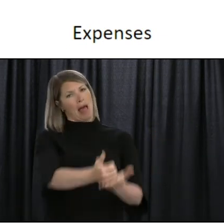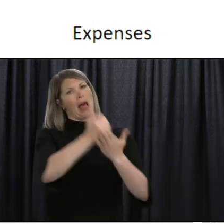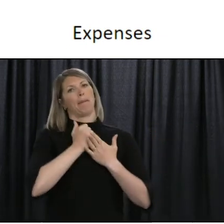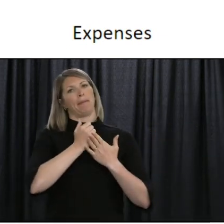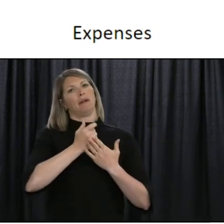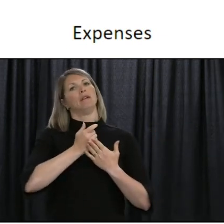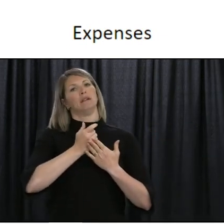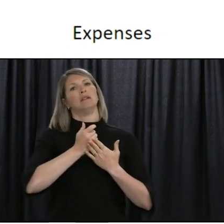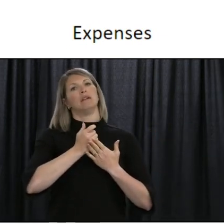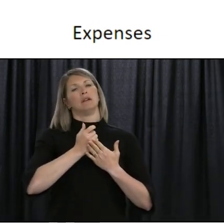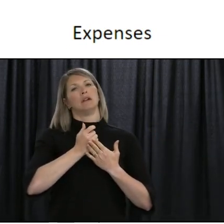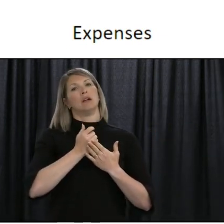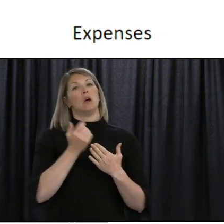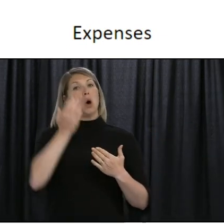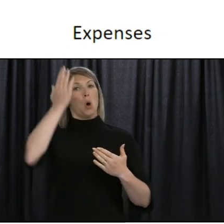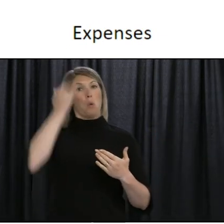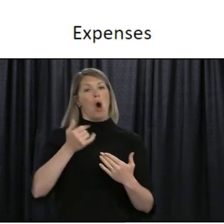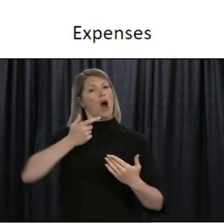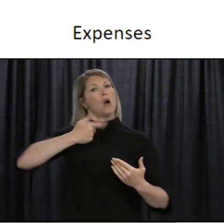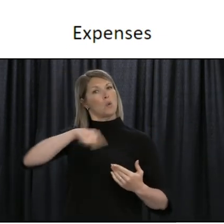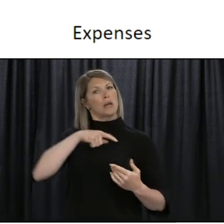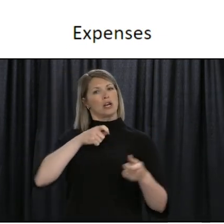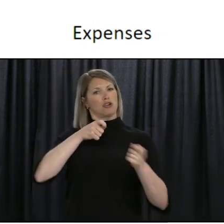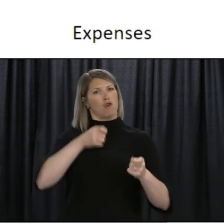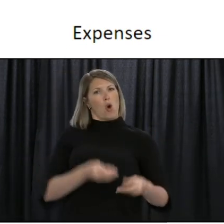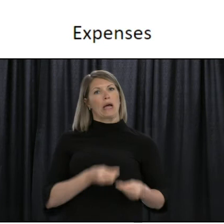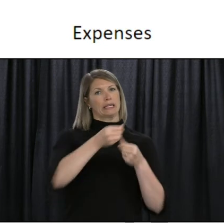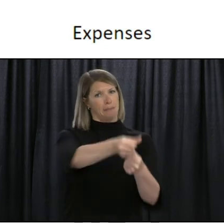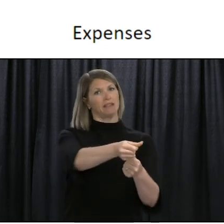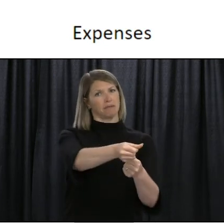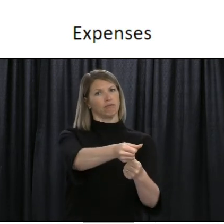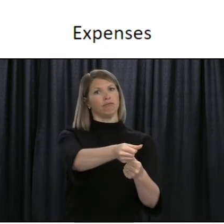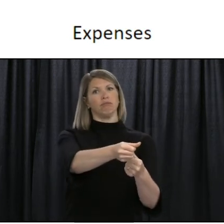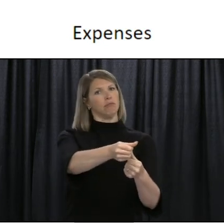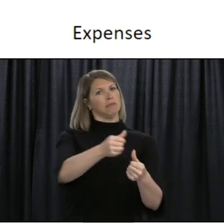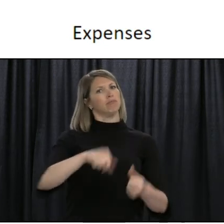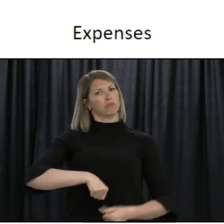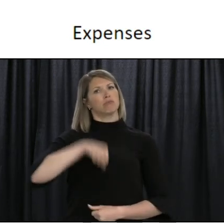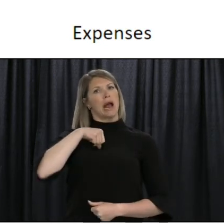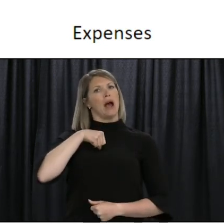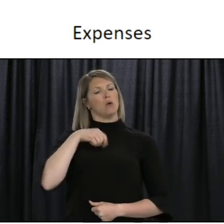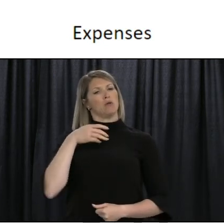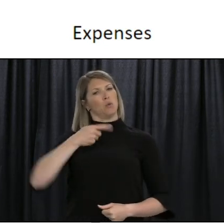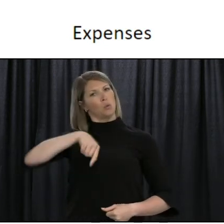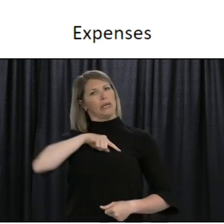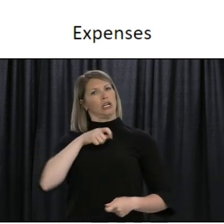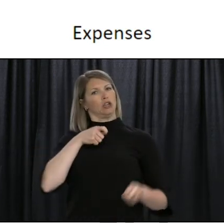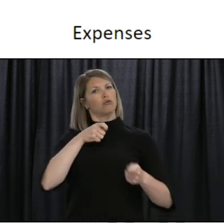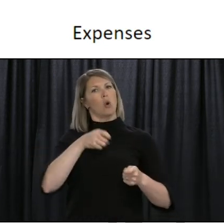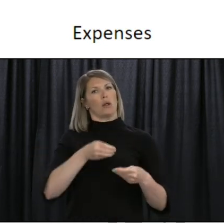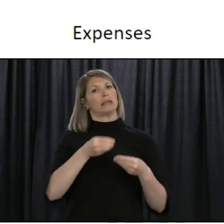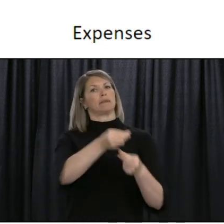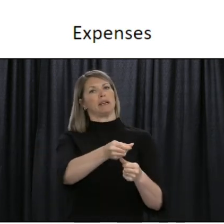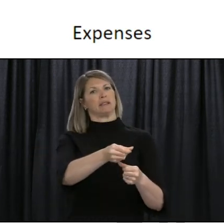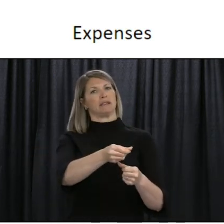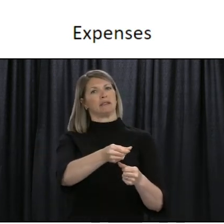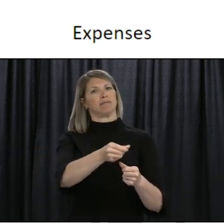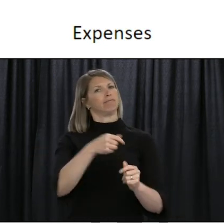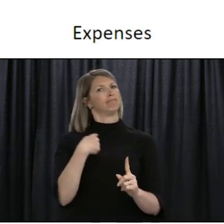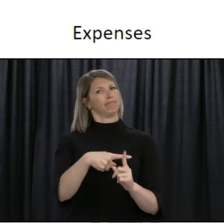our ability to keep spending under control in 2019-20. The change is a result